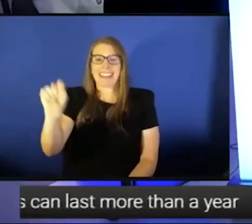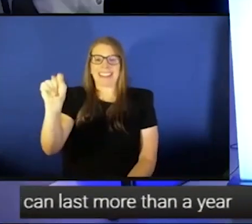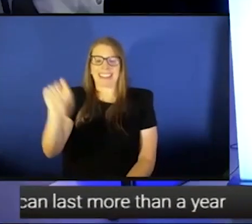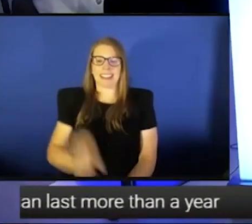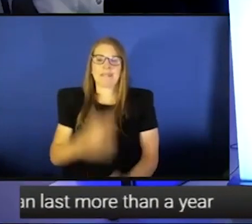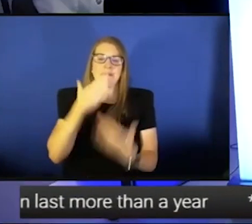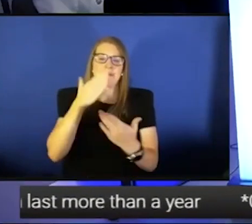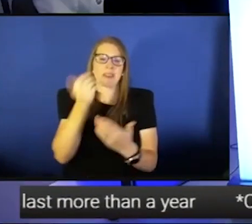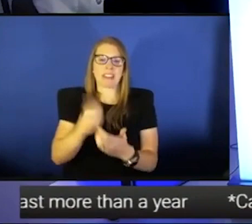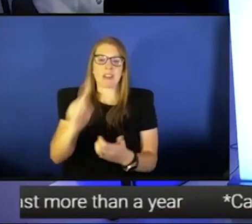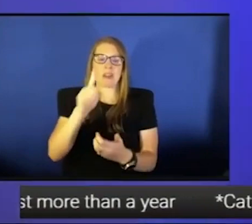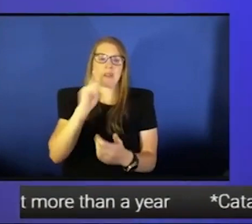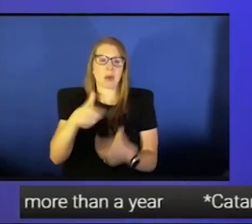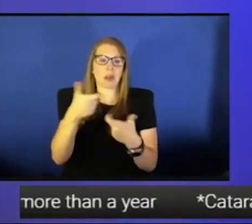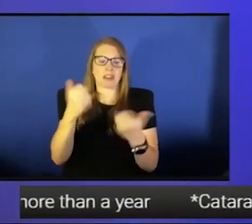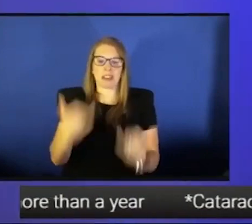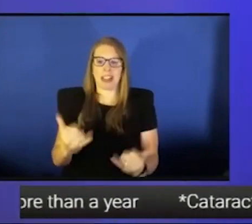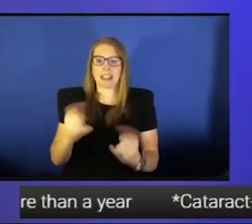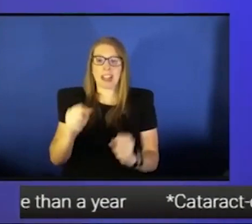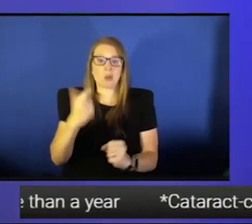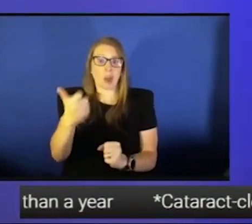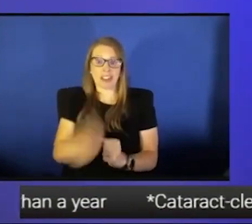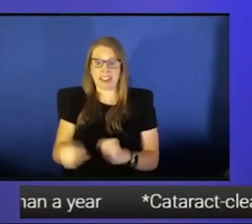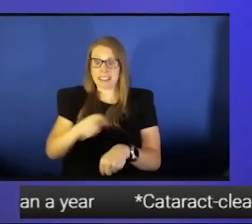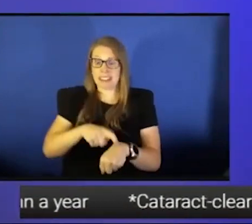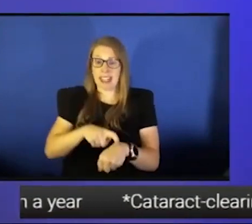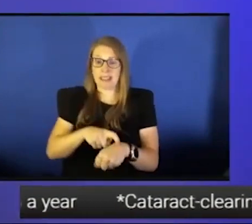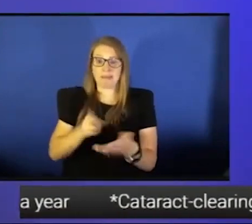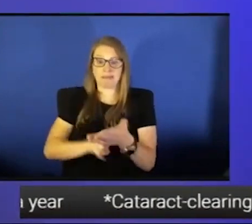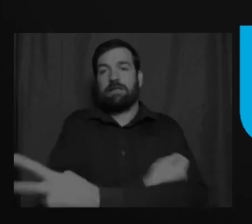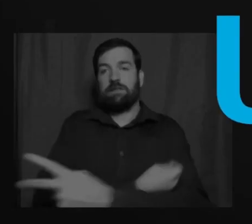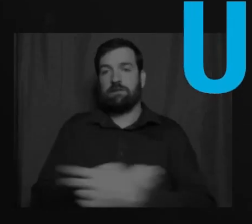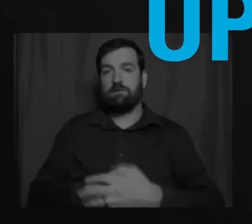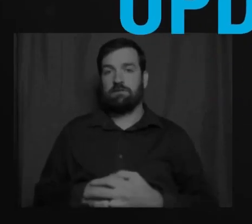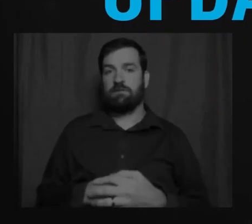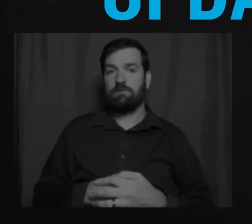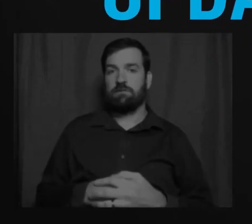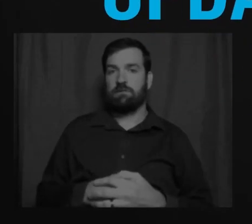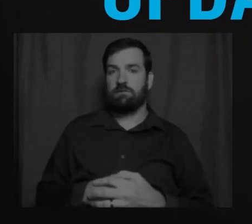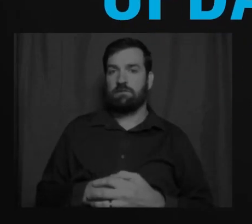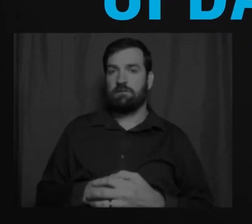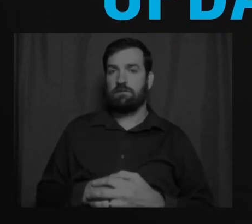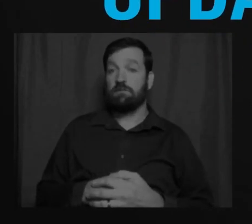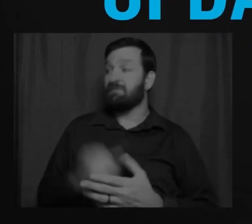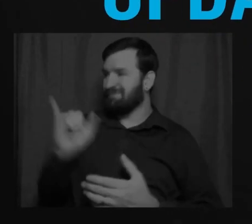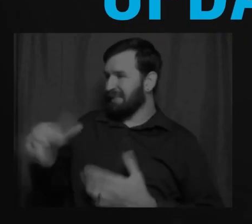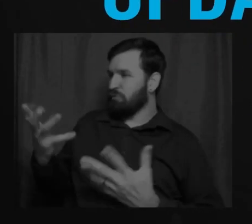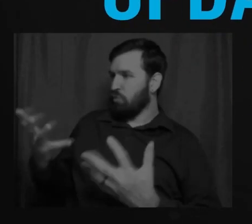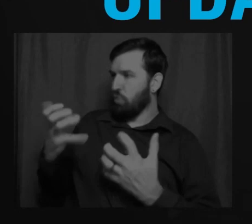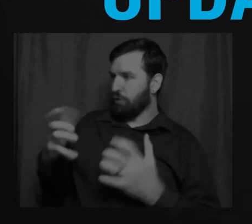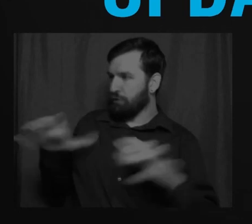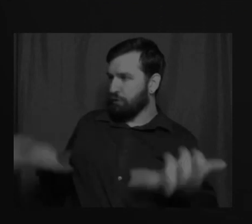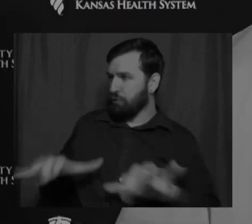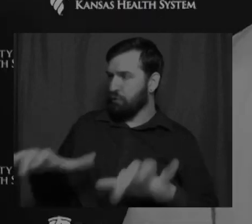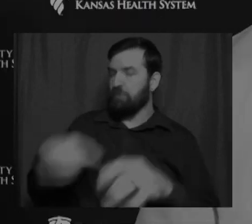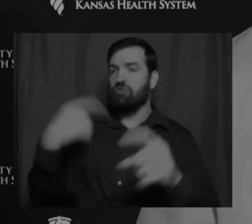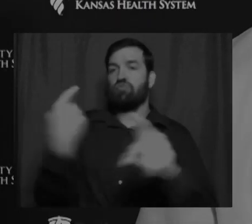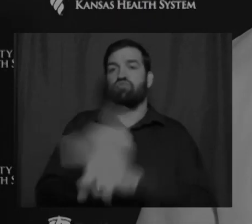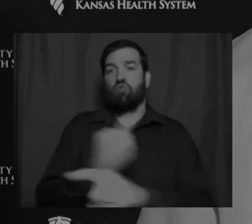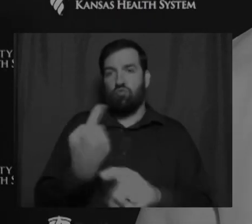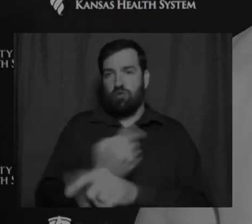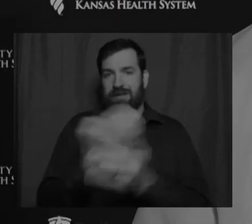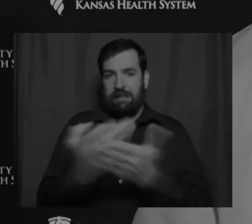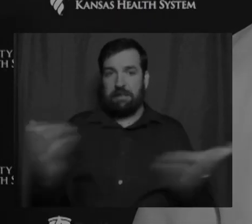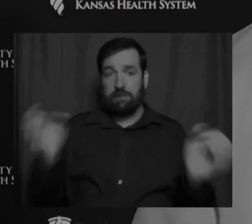being with us today. Don't forget, you can catch our shows anytime by logging onto Facebook, YouTube, and Twitter. Subscribe to our morning medical update and open